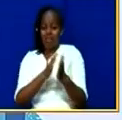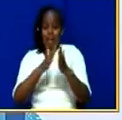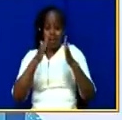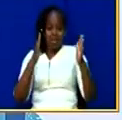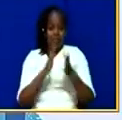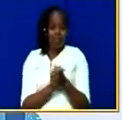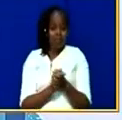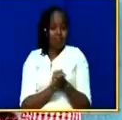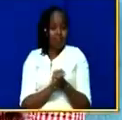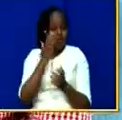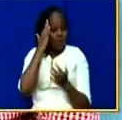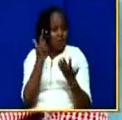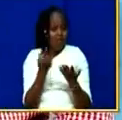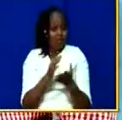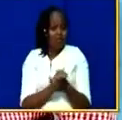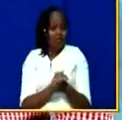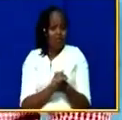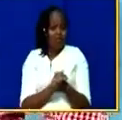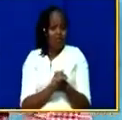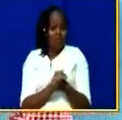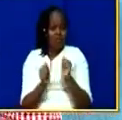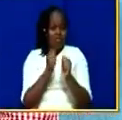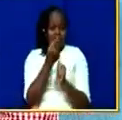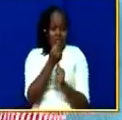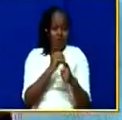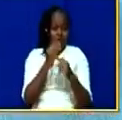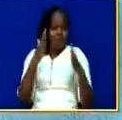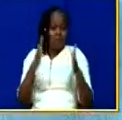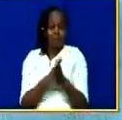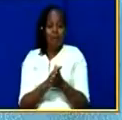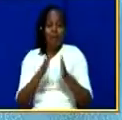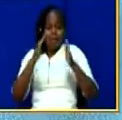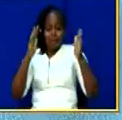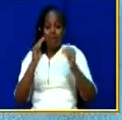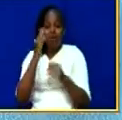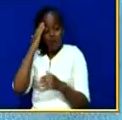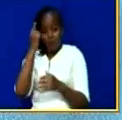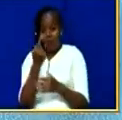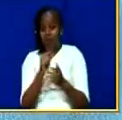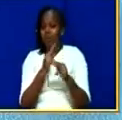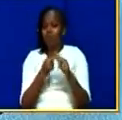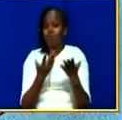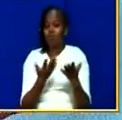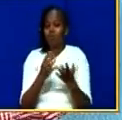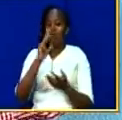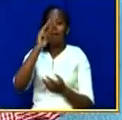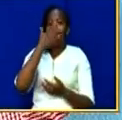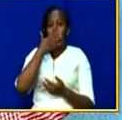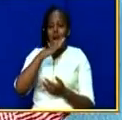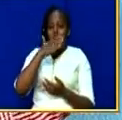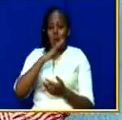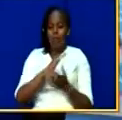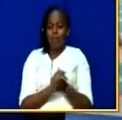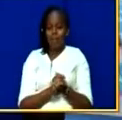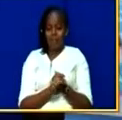I know one. You know one? I know one. Which has a tiny one or a big one? The big one. A big one. The big Which one? The mango. Oh,